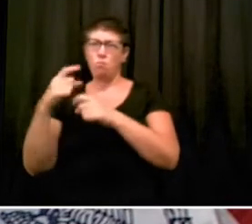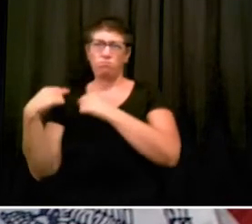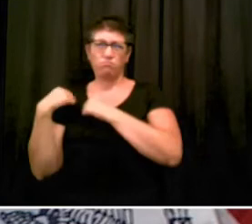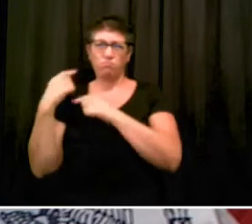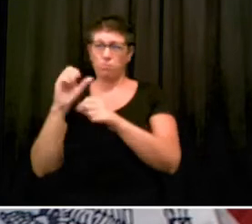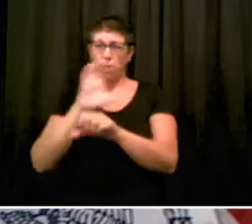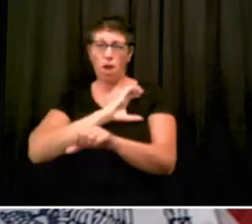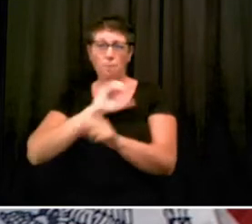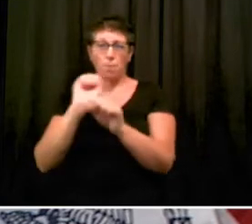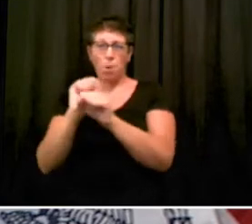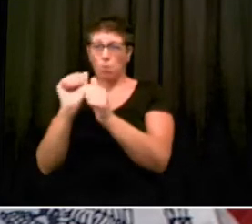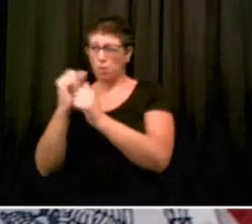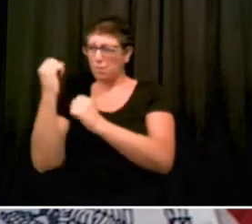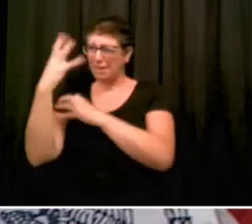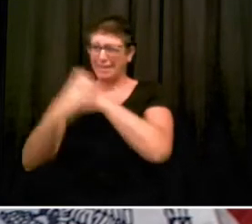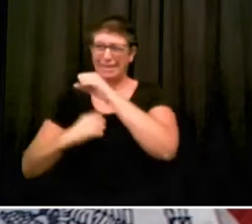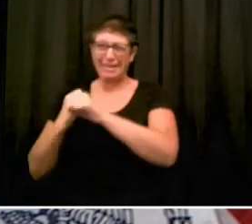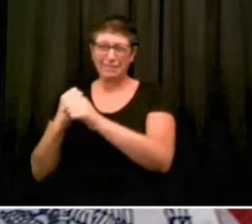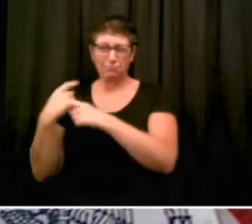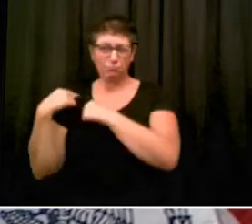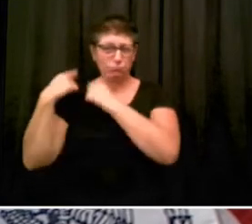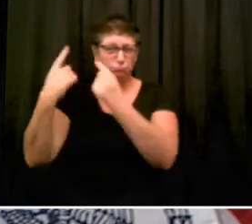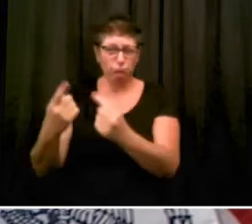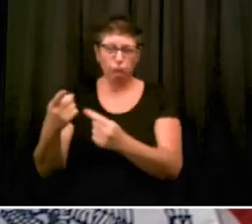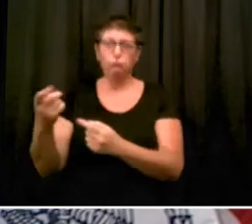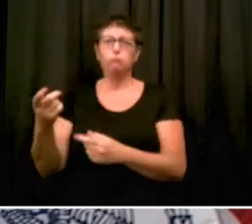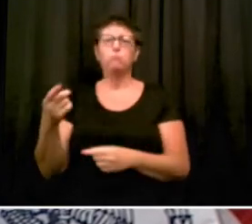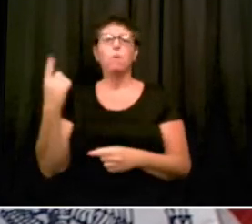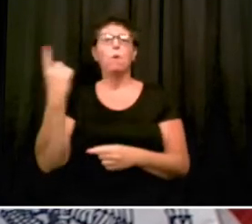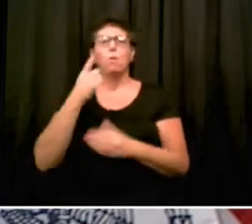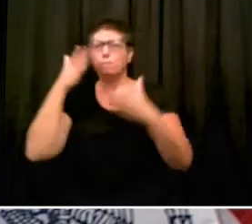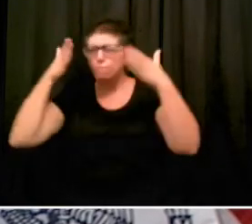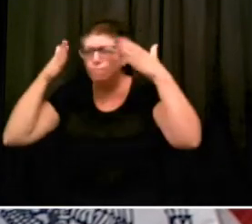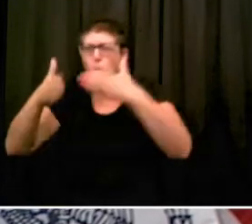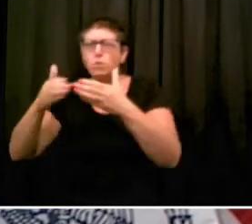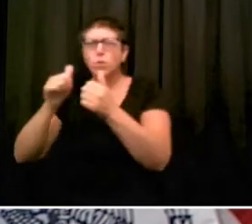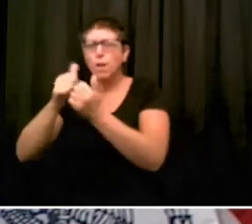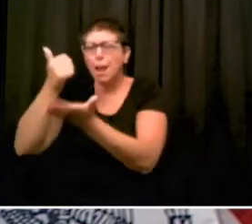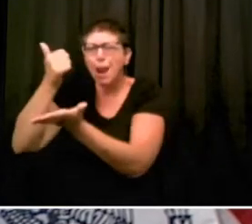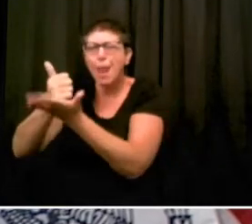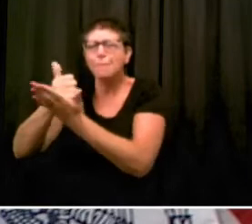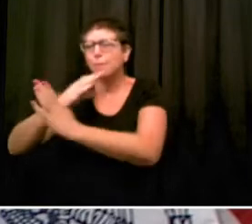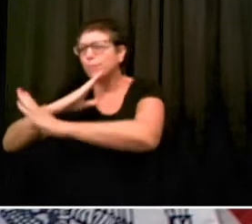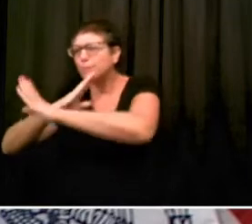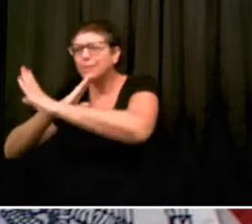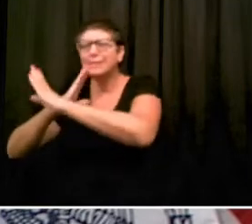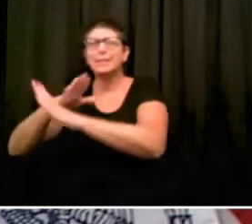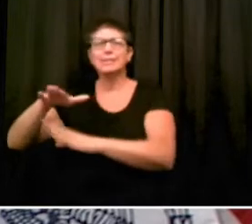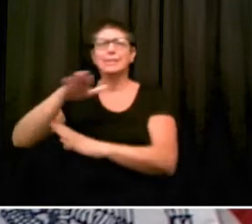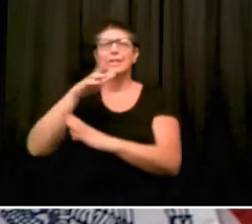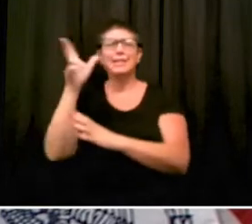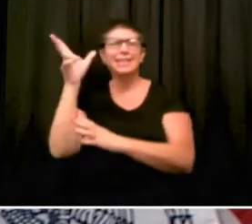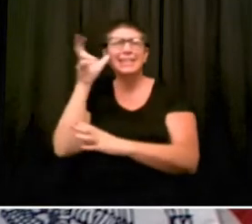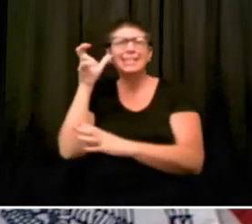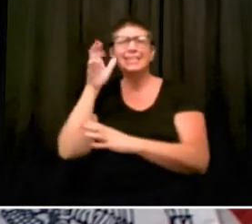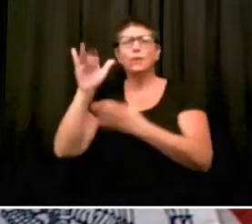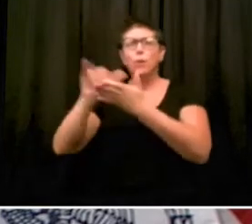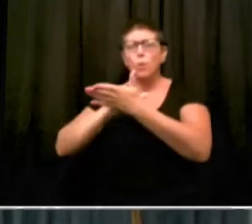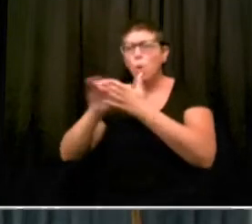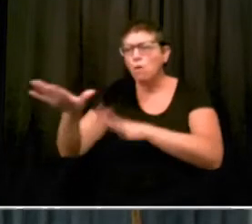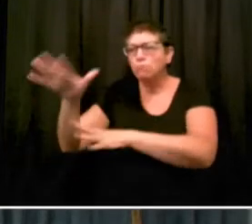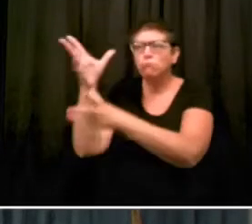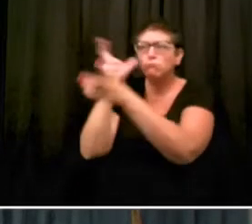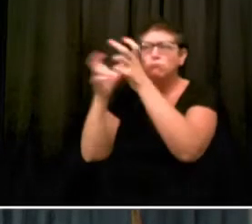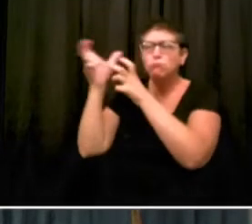at protecting New Yorkers and better at listening to the people of the city and working with them and respecting their rights. Now I'll turn to our